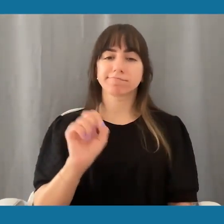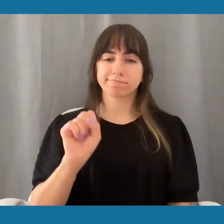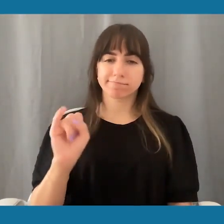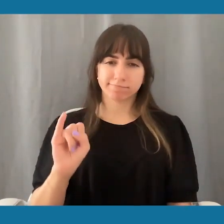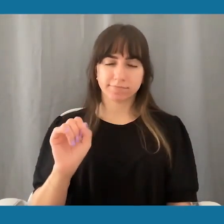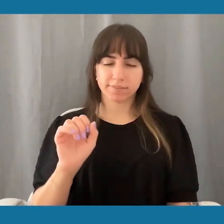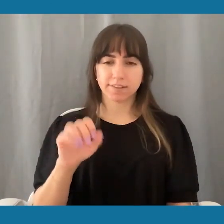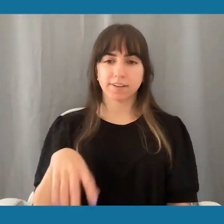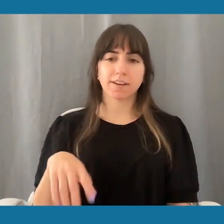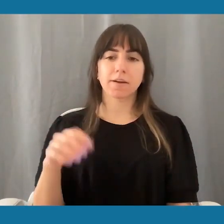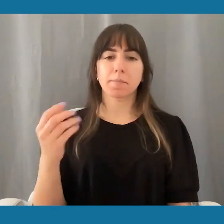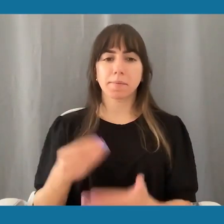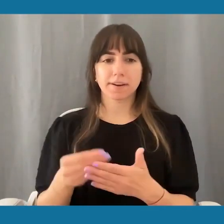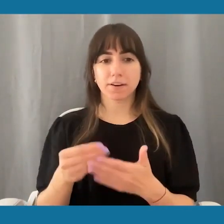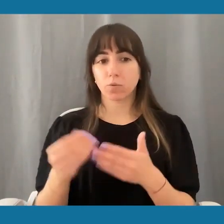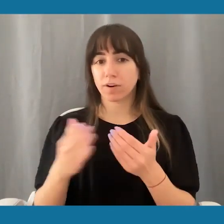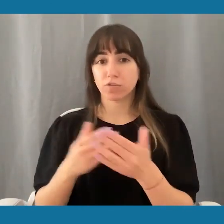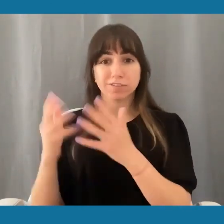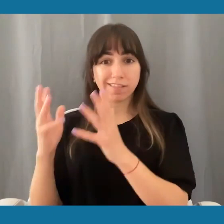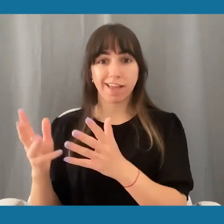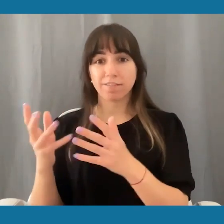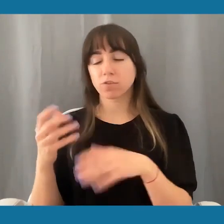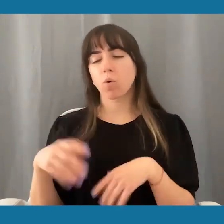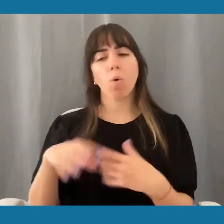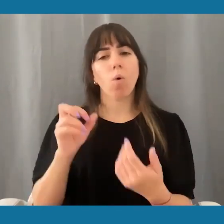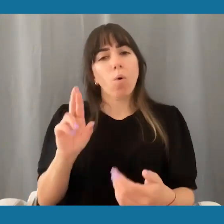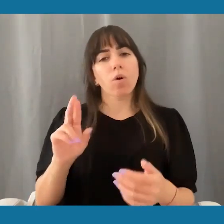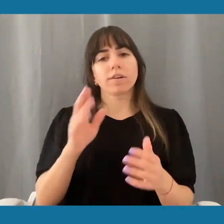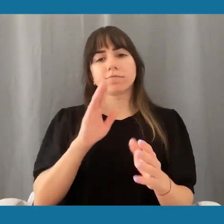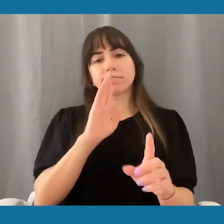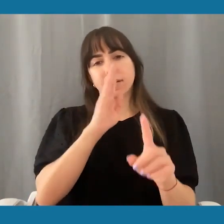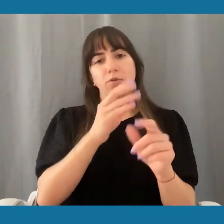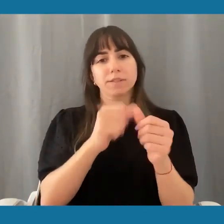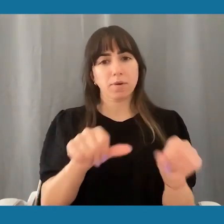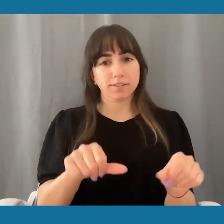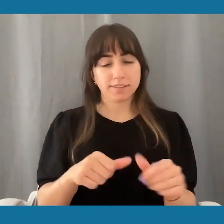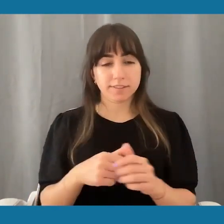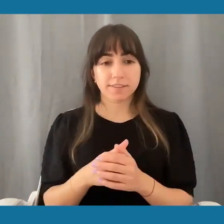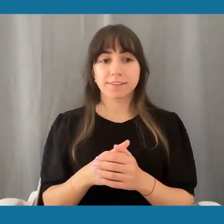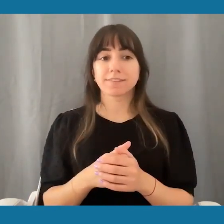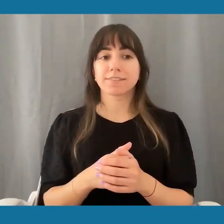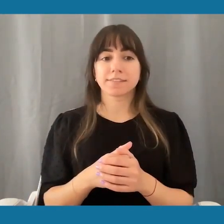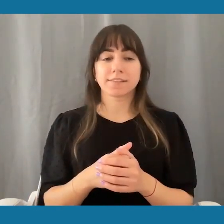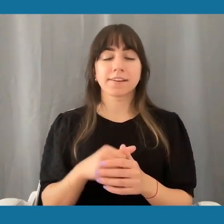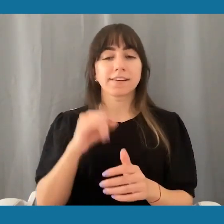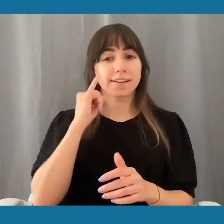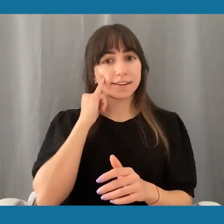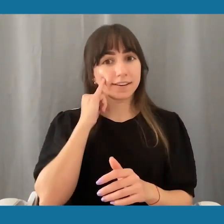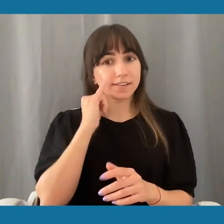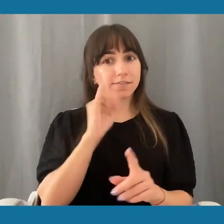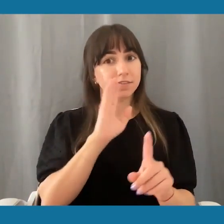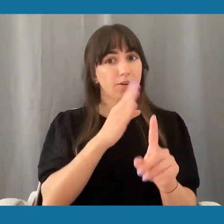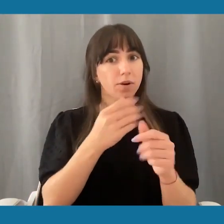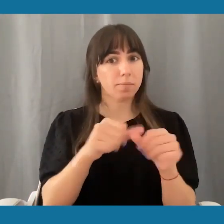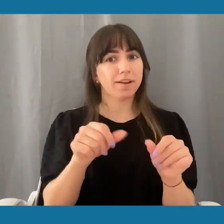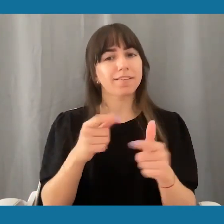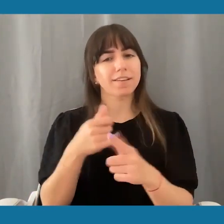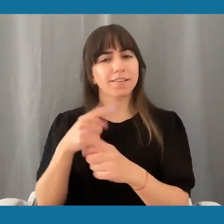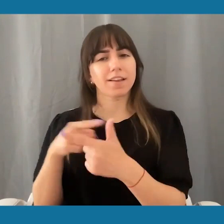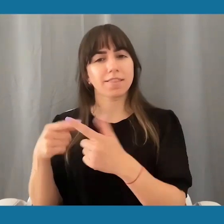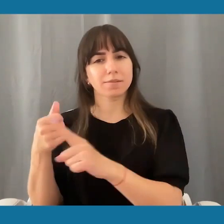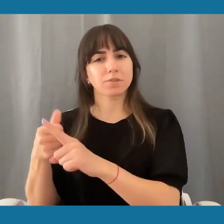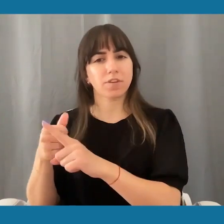need to be the one managing the Able account. If an individual is working and not saving for retirement, they can actually contribute above